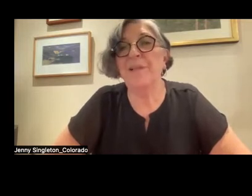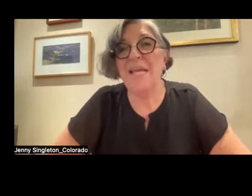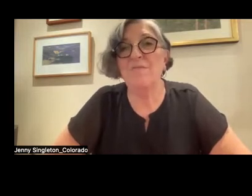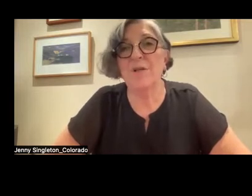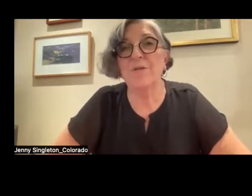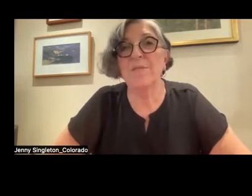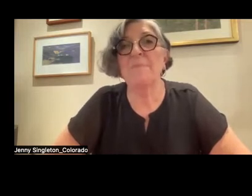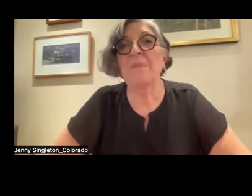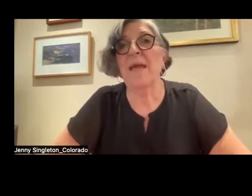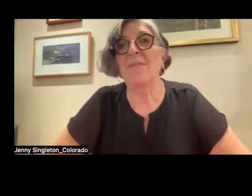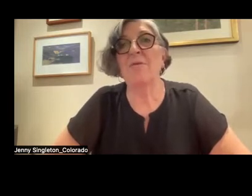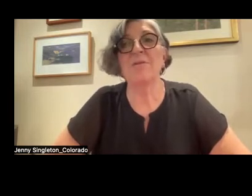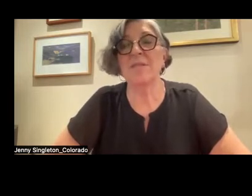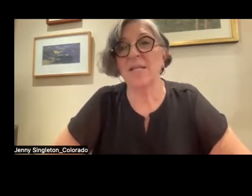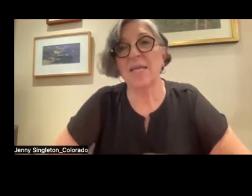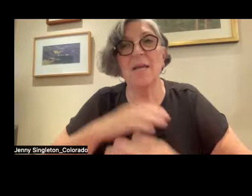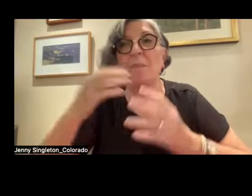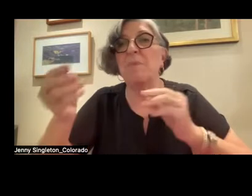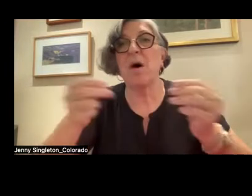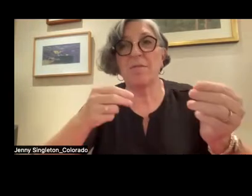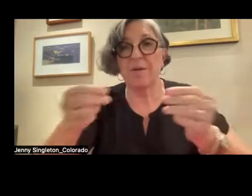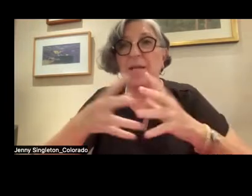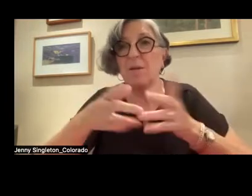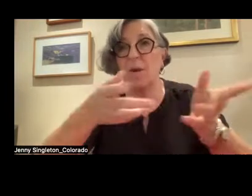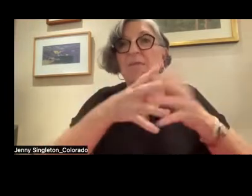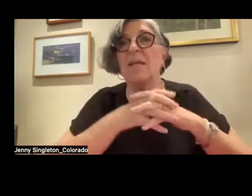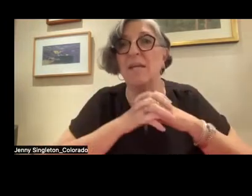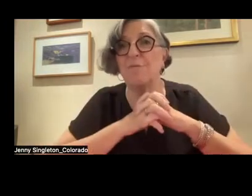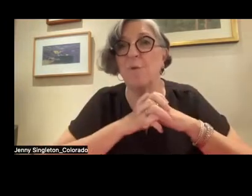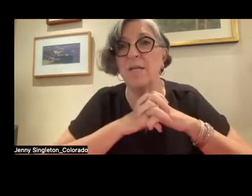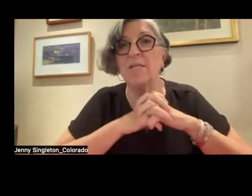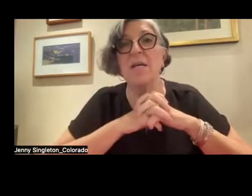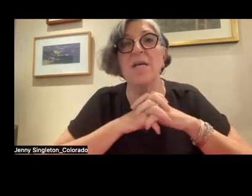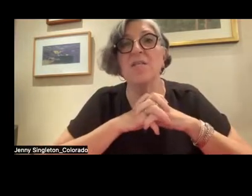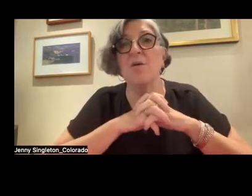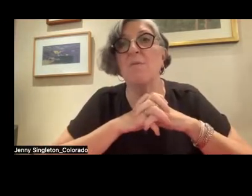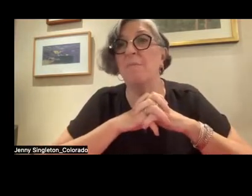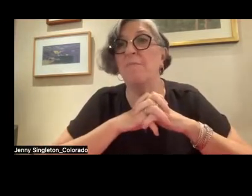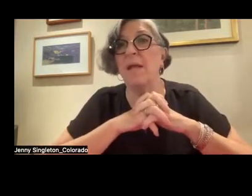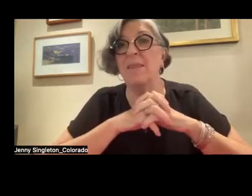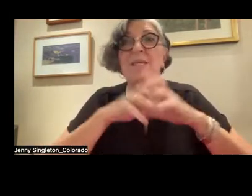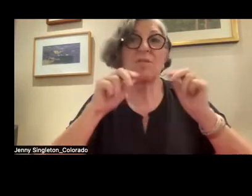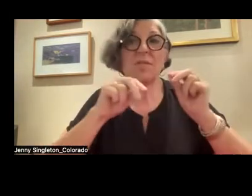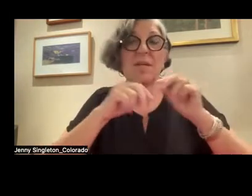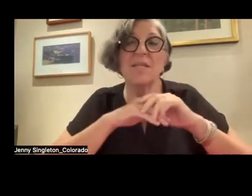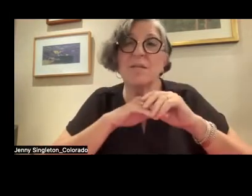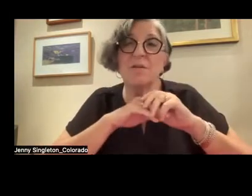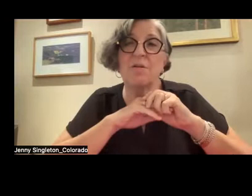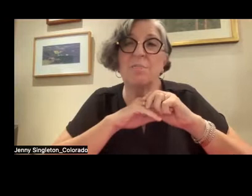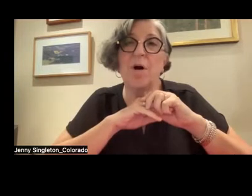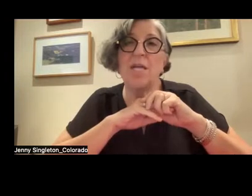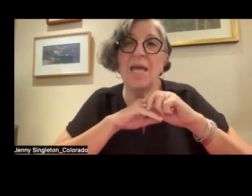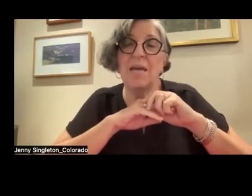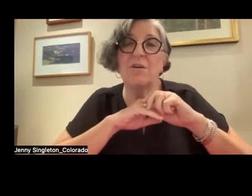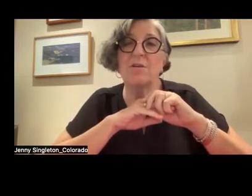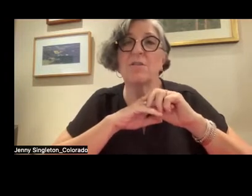called plain verbs, and those signs cannot be modified in the way that give was. So, and these are signs that are